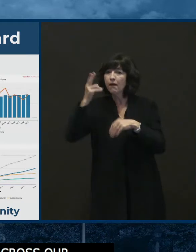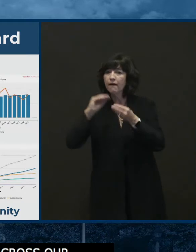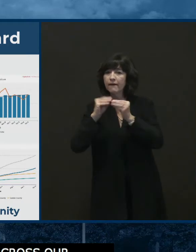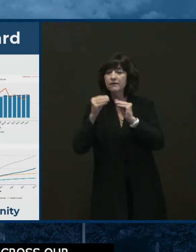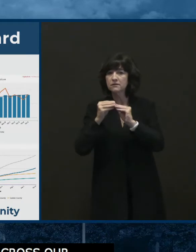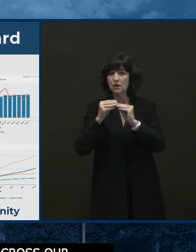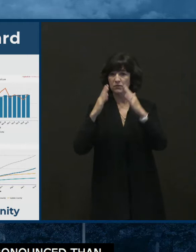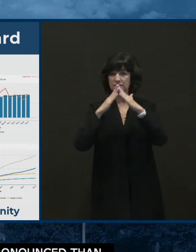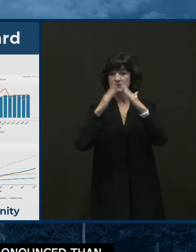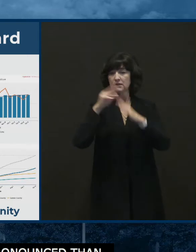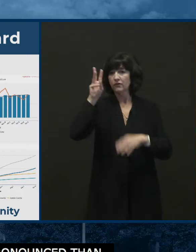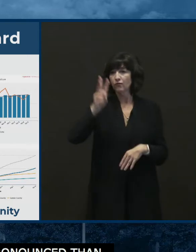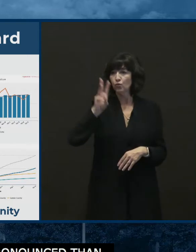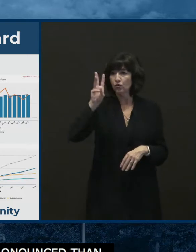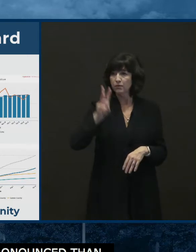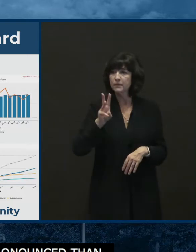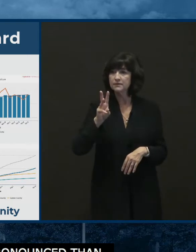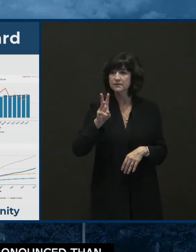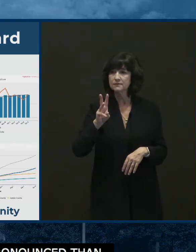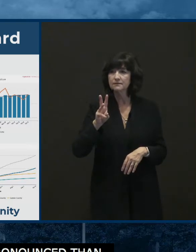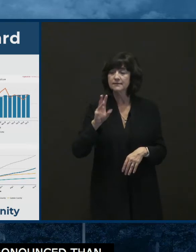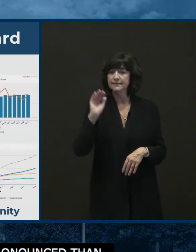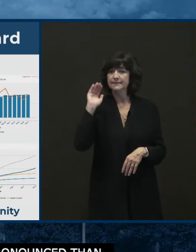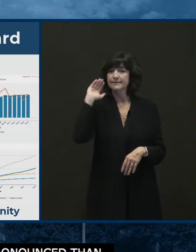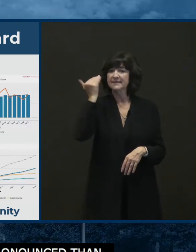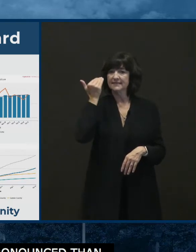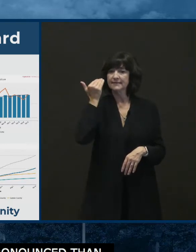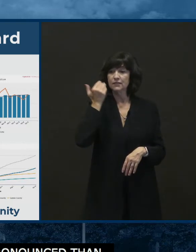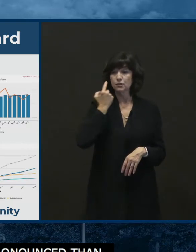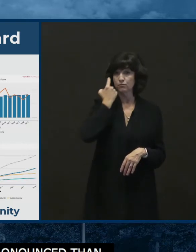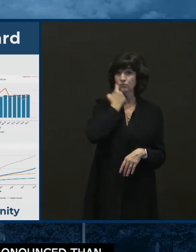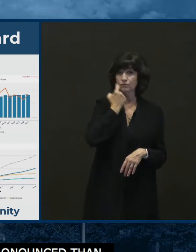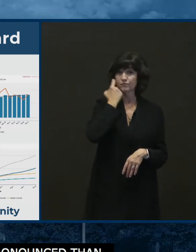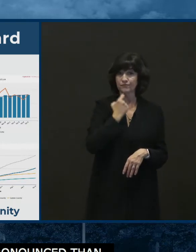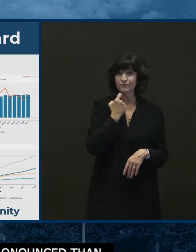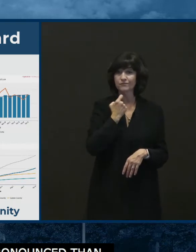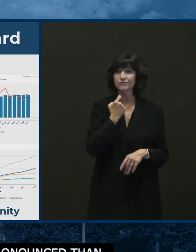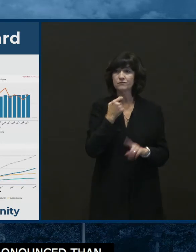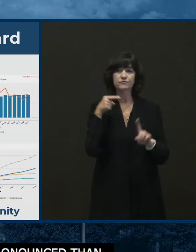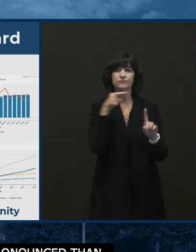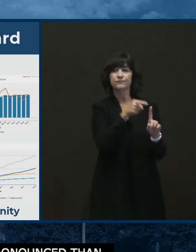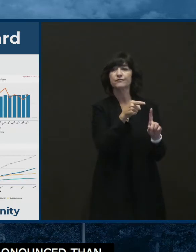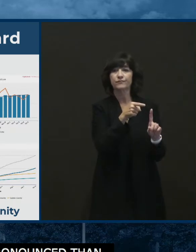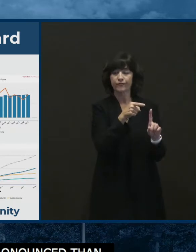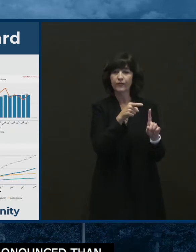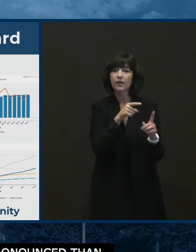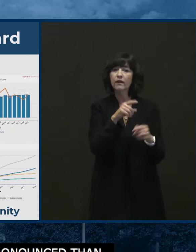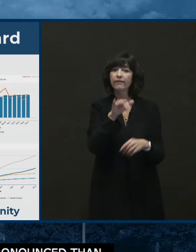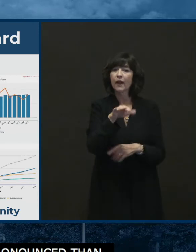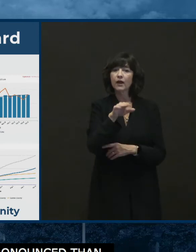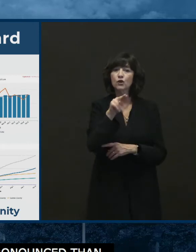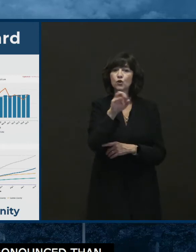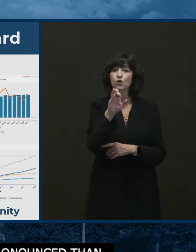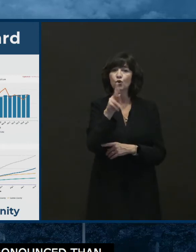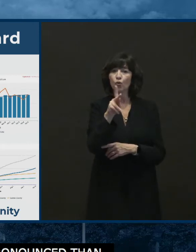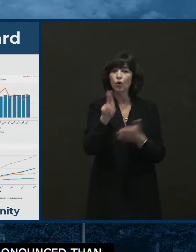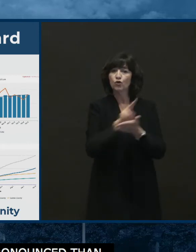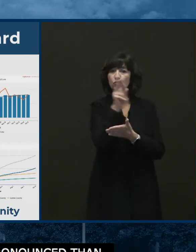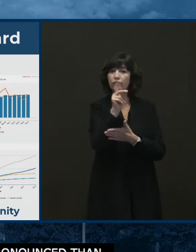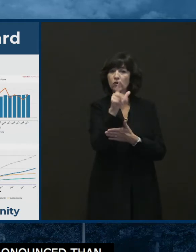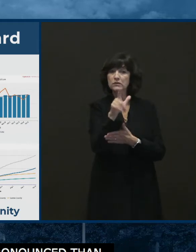it seems like the new positive cases in the Newark University community have flattened out a little bit. It's just kind of a